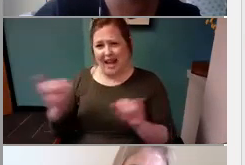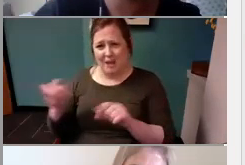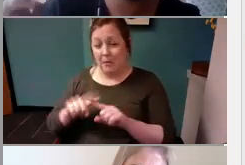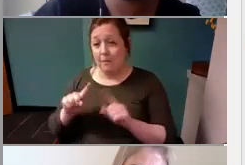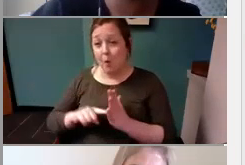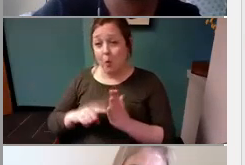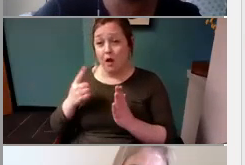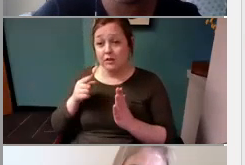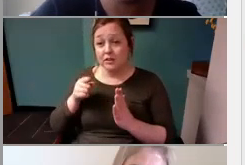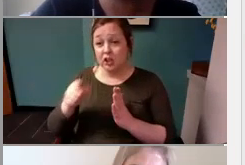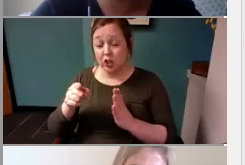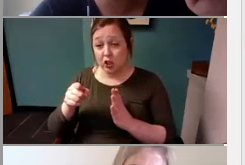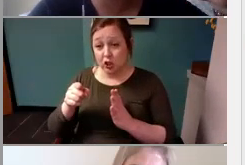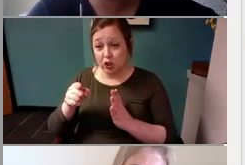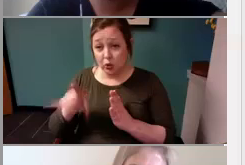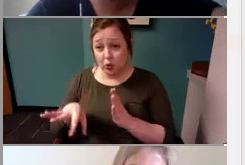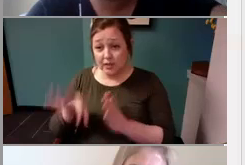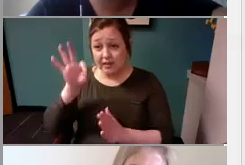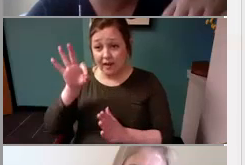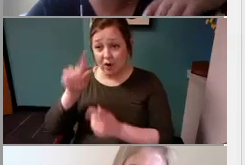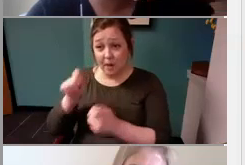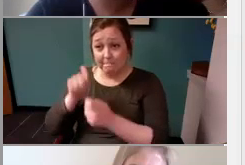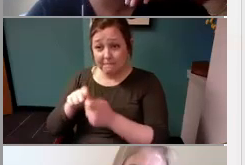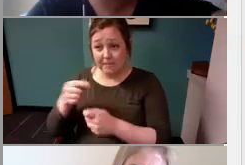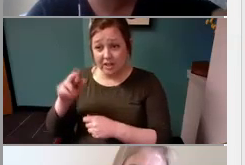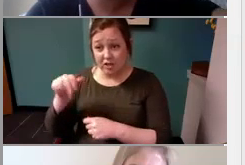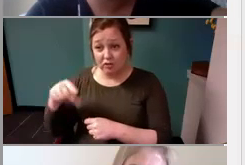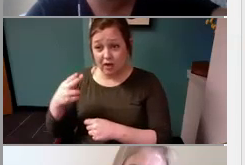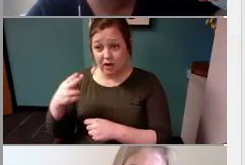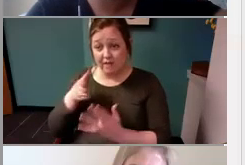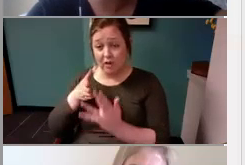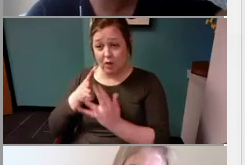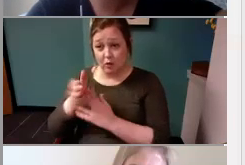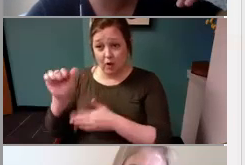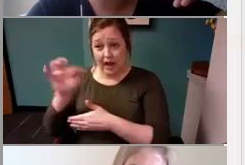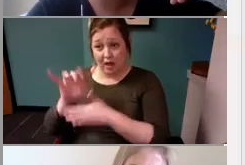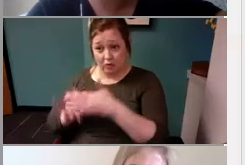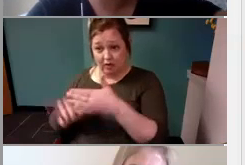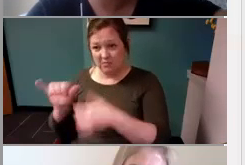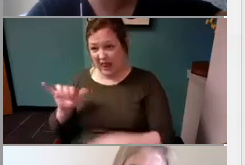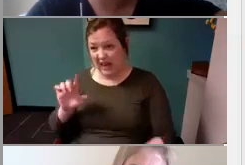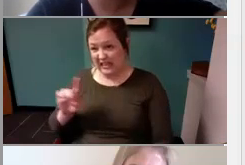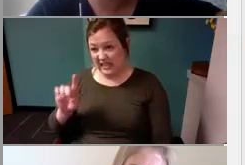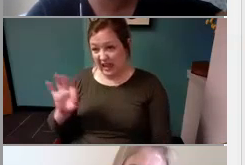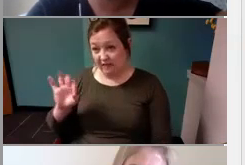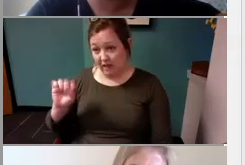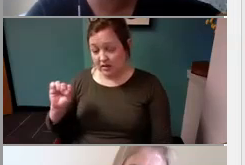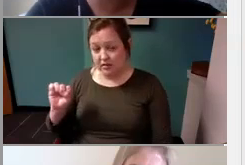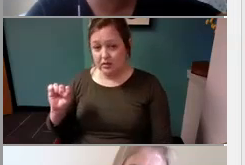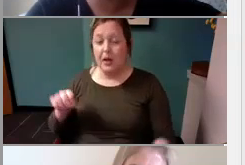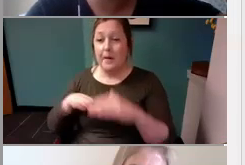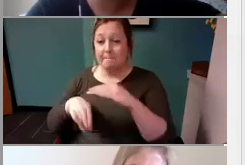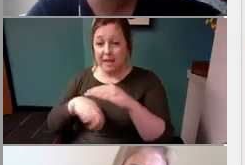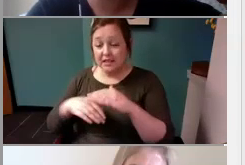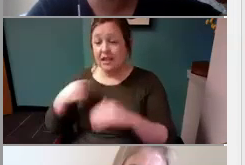particular graph through the set of edge, through a set of through an algorithm such as DFS, we are basically choosing a set of